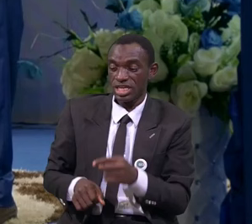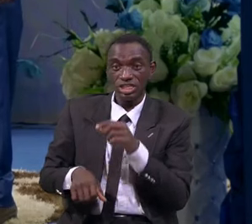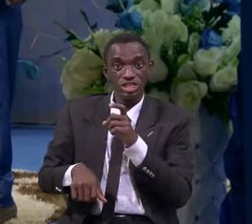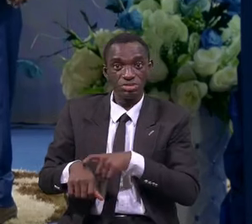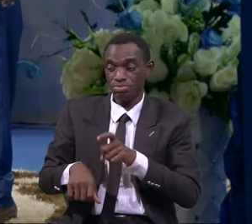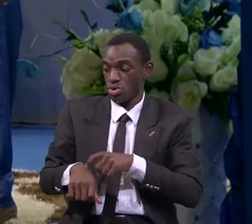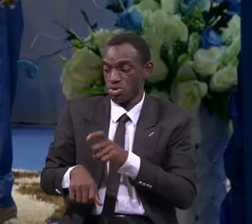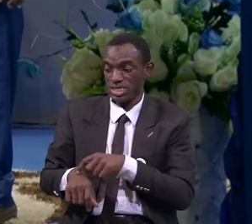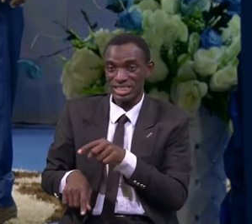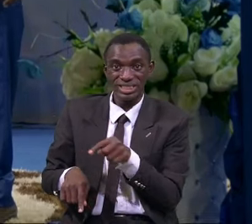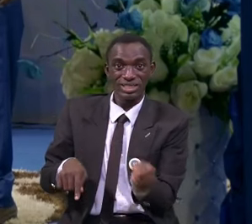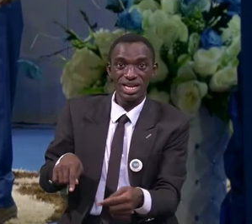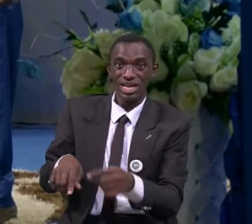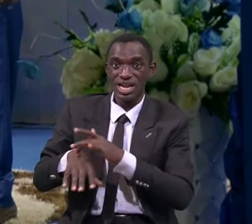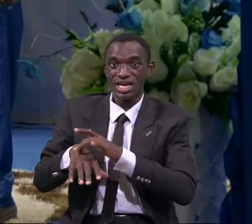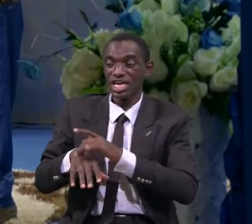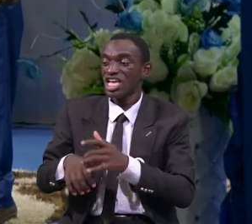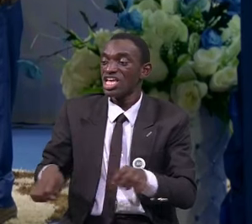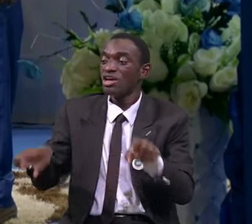the heart was weak.